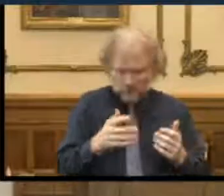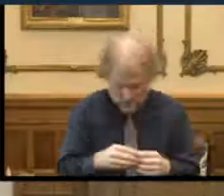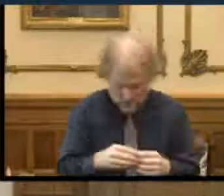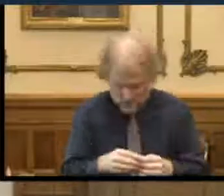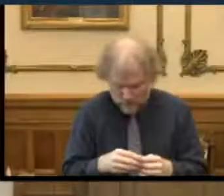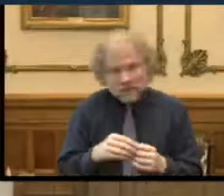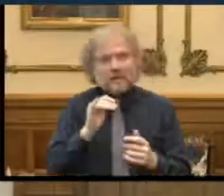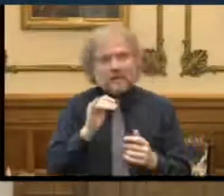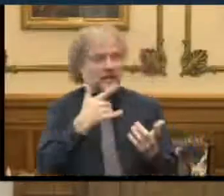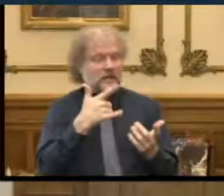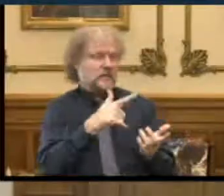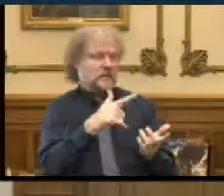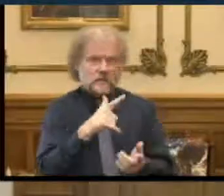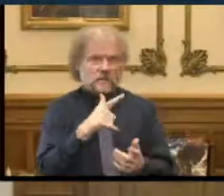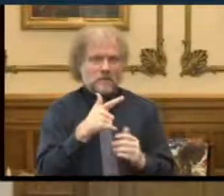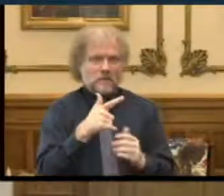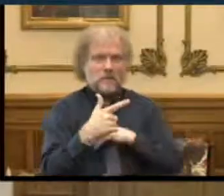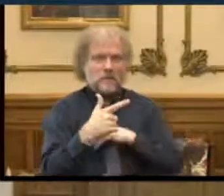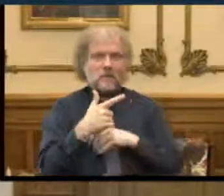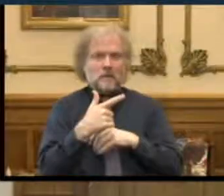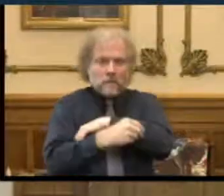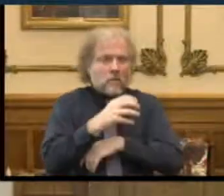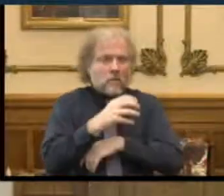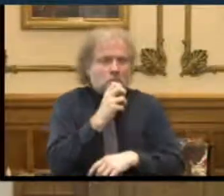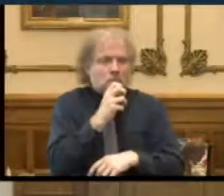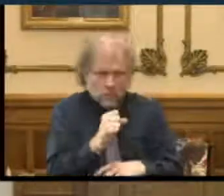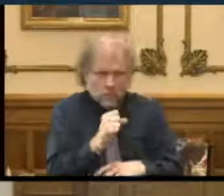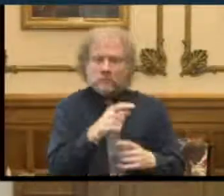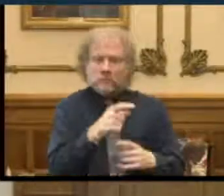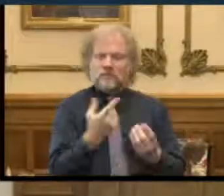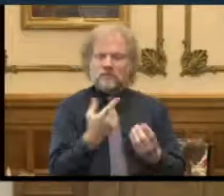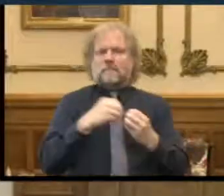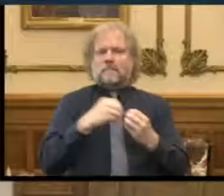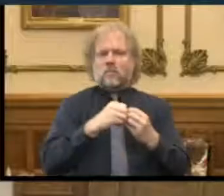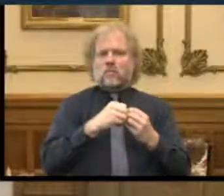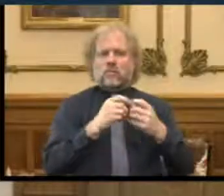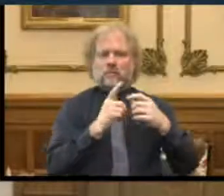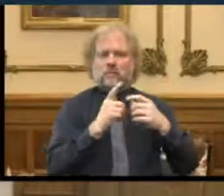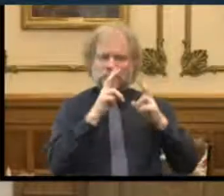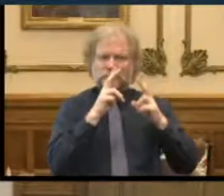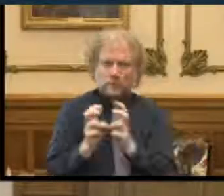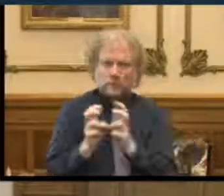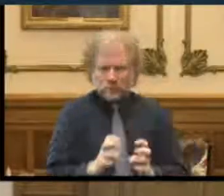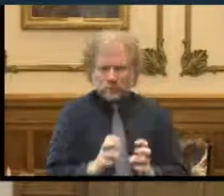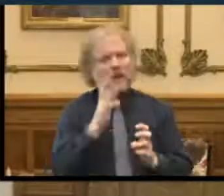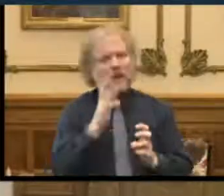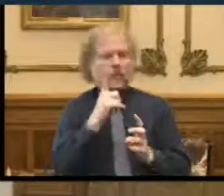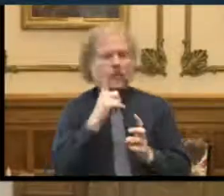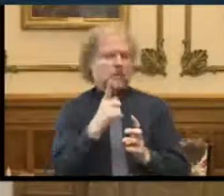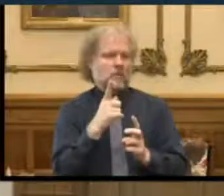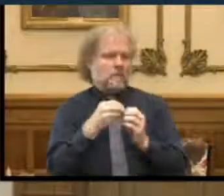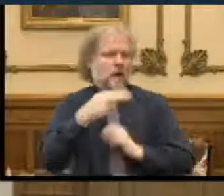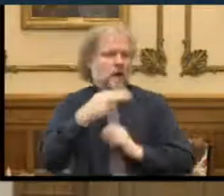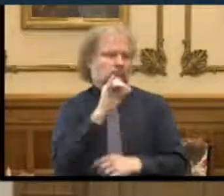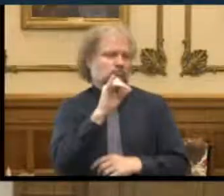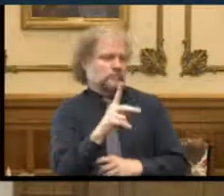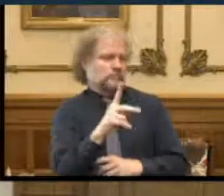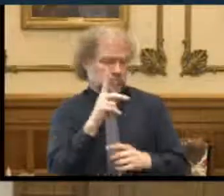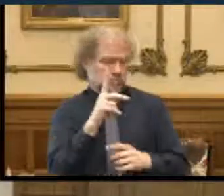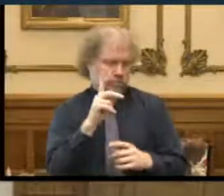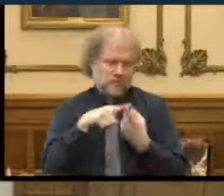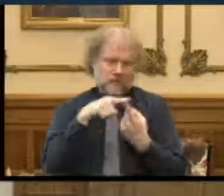elderly population. They have more underlying health conditions, and those are the individuals that we know are at most risk to have serious illness or death.